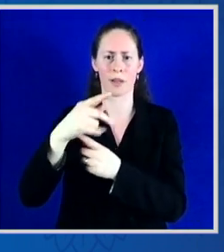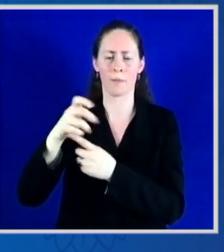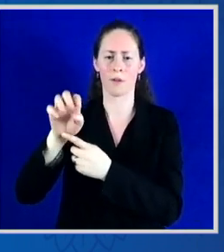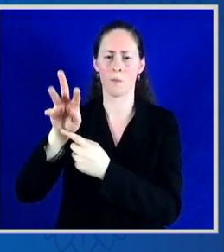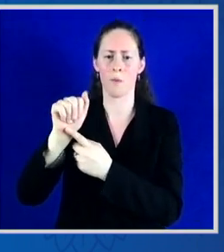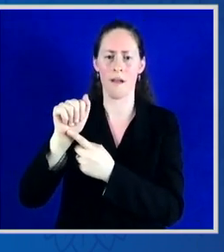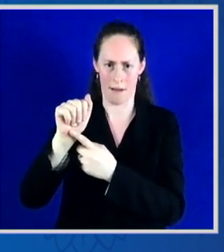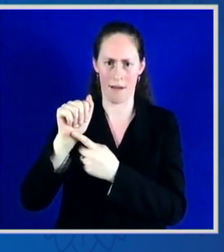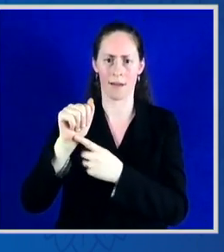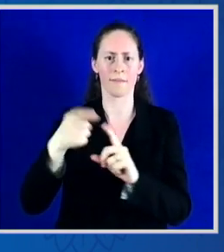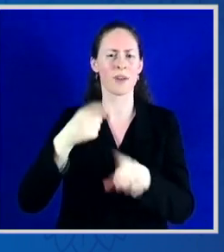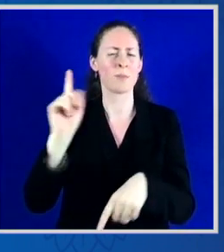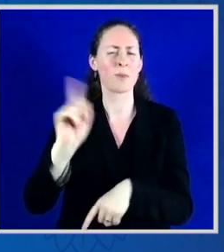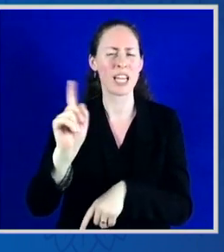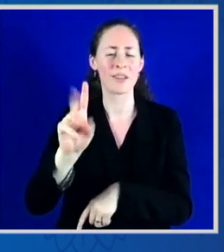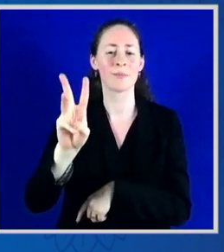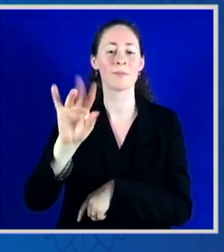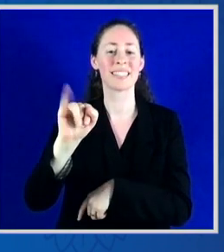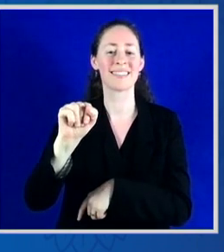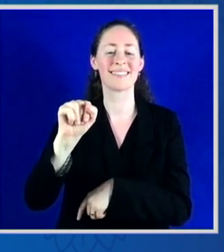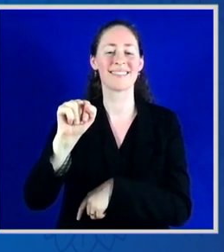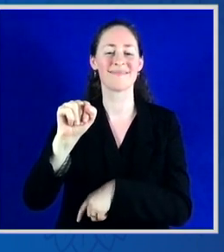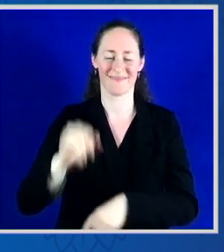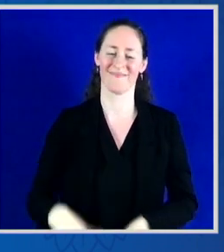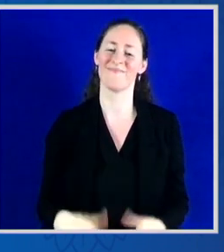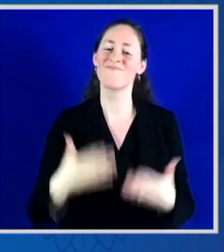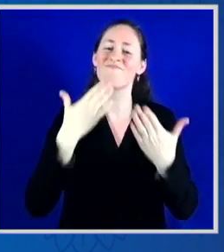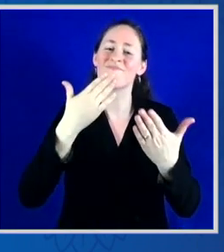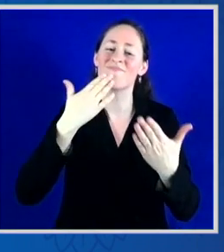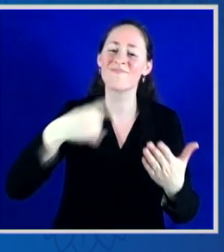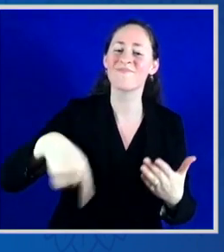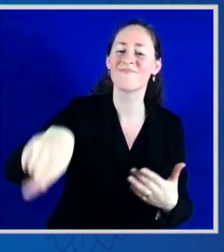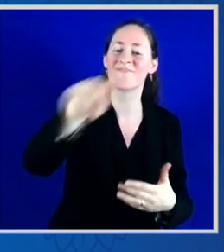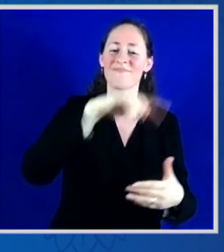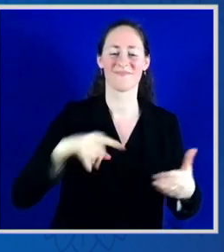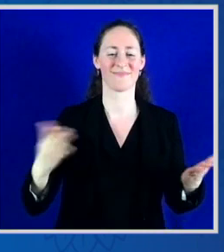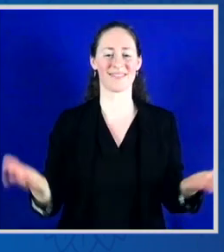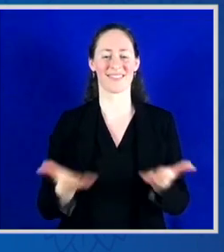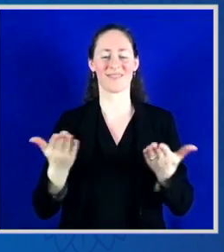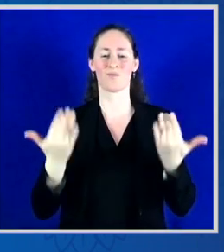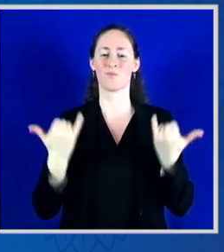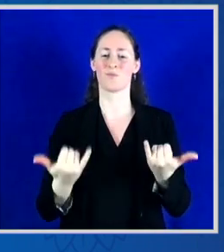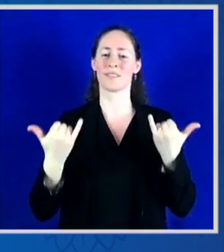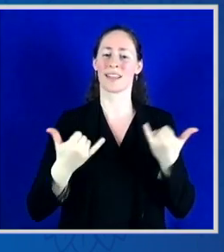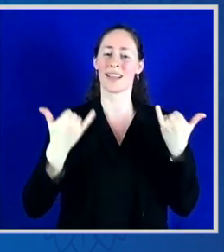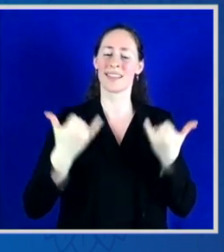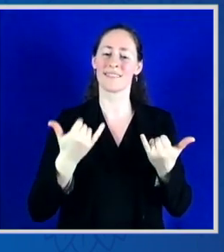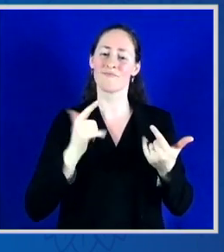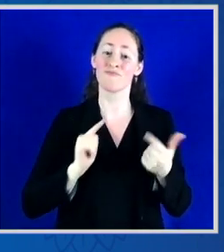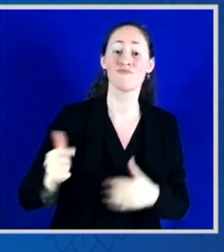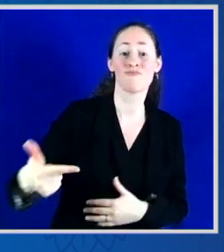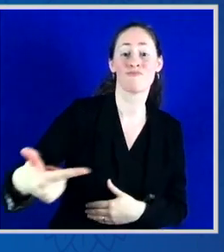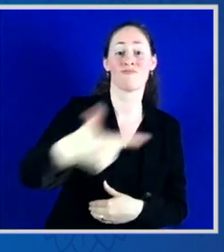your wonderful stories and experiences. And we'll start with you, Javier.